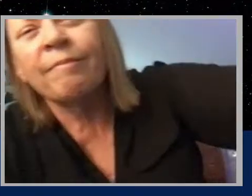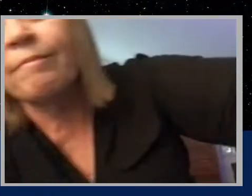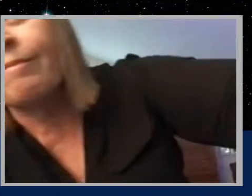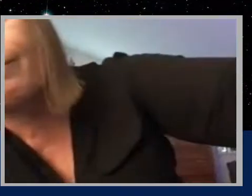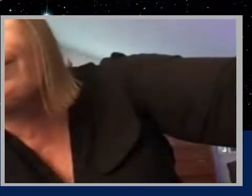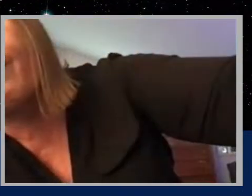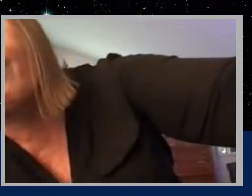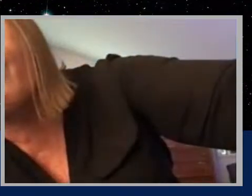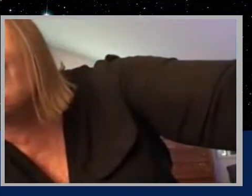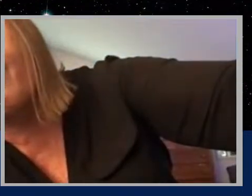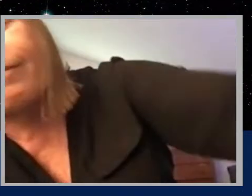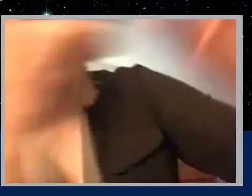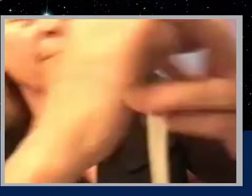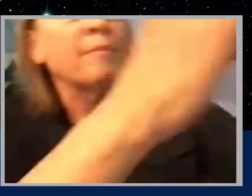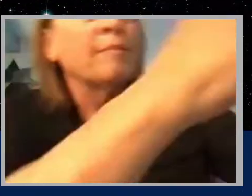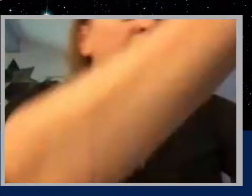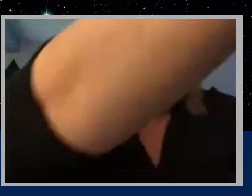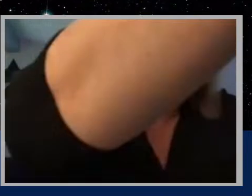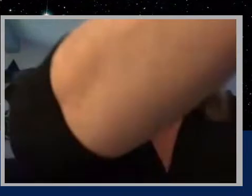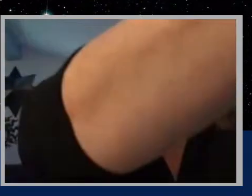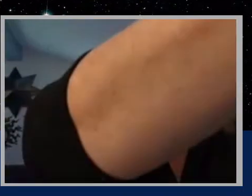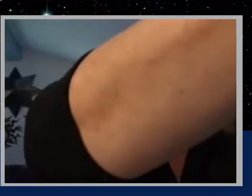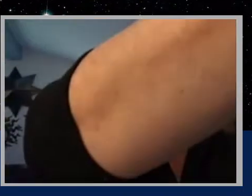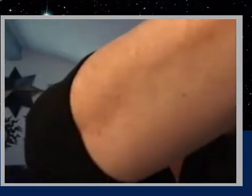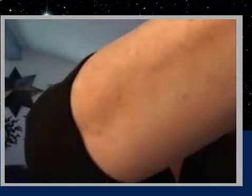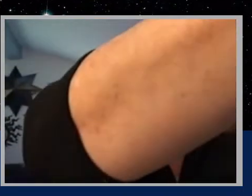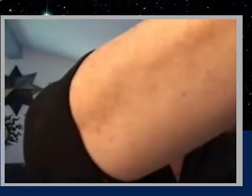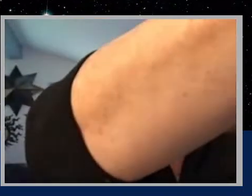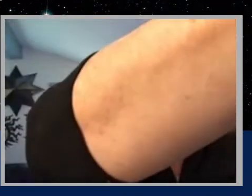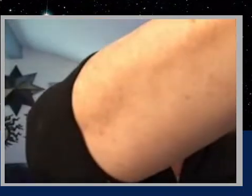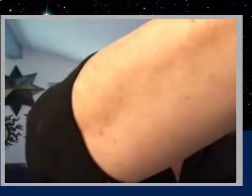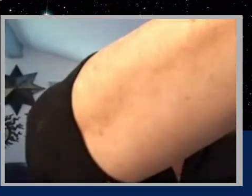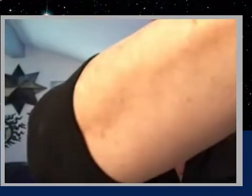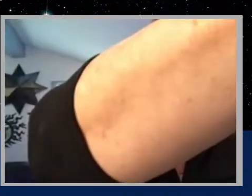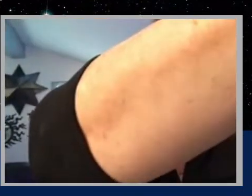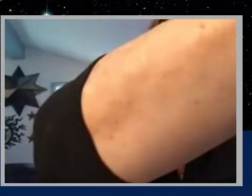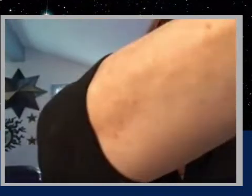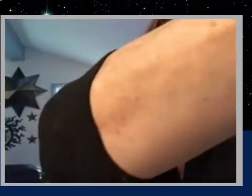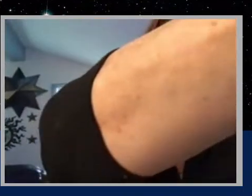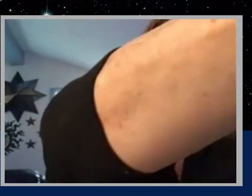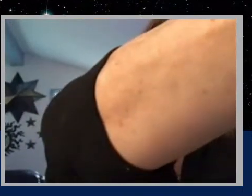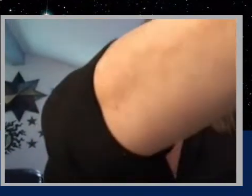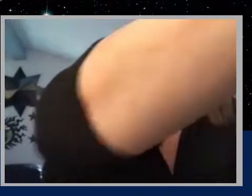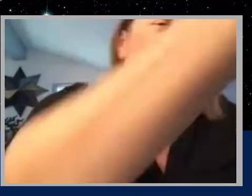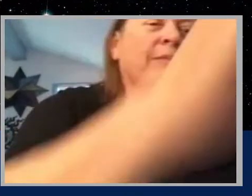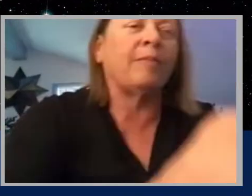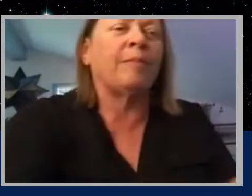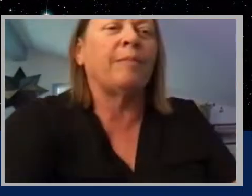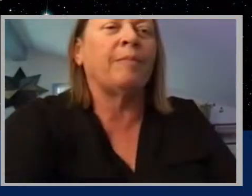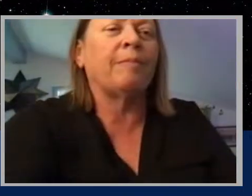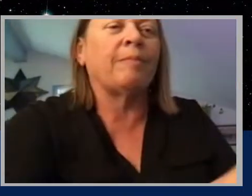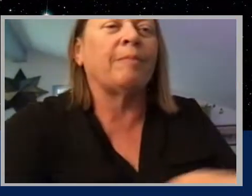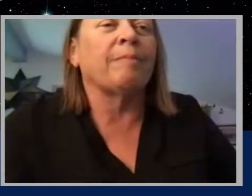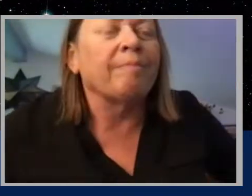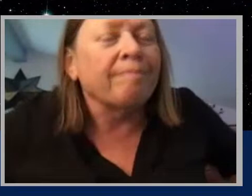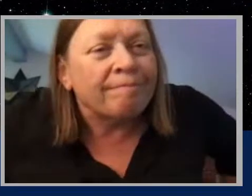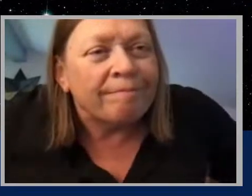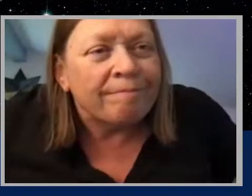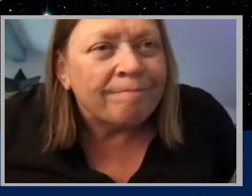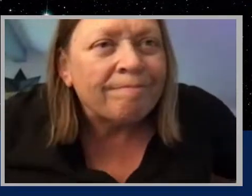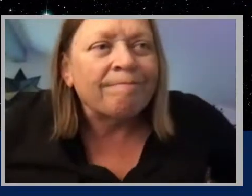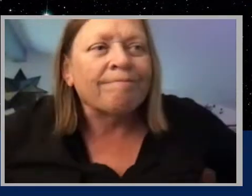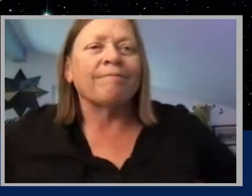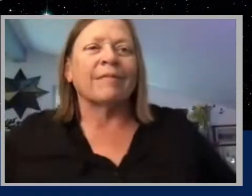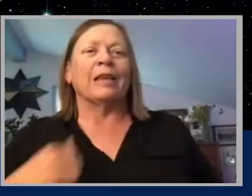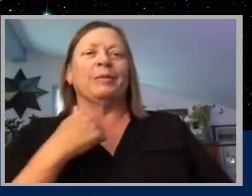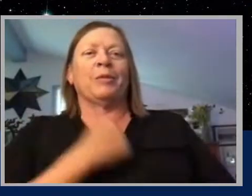history. So I assume that hopefully they have their sea legs. Artemis II, we have 2 Navy astronauts, and then we have a Canadian, and